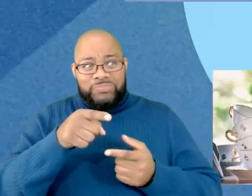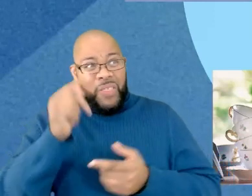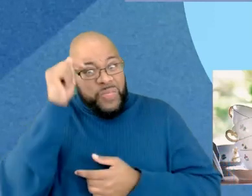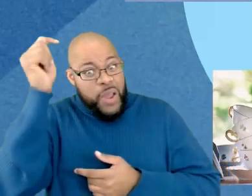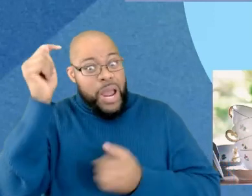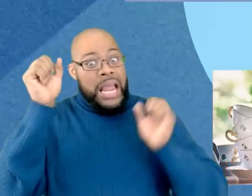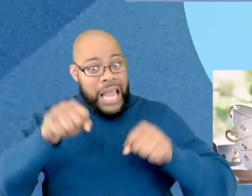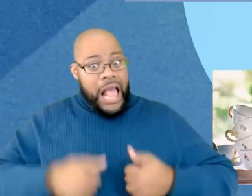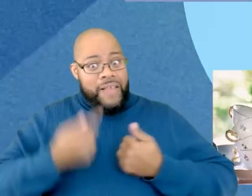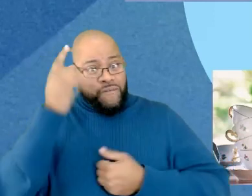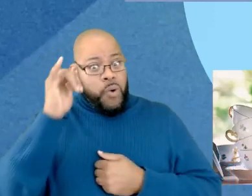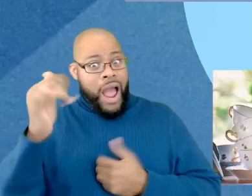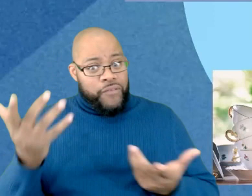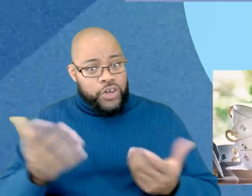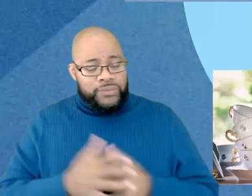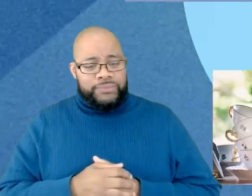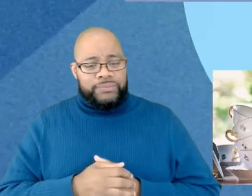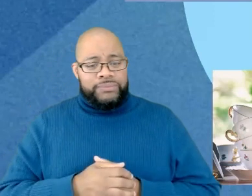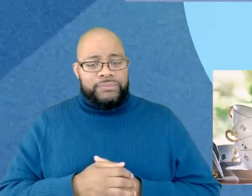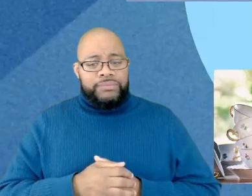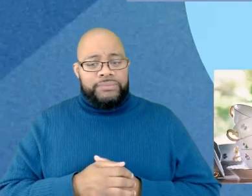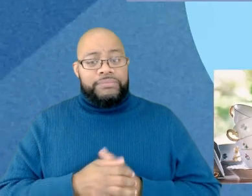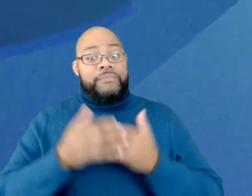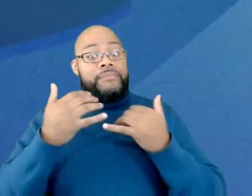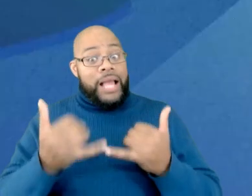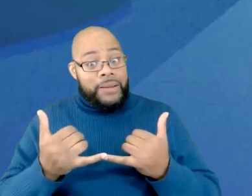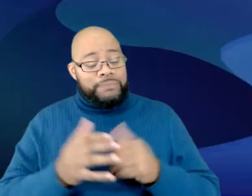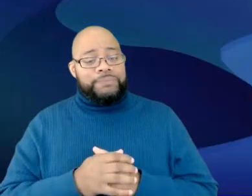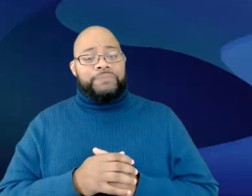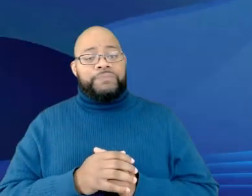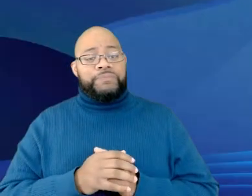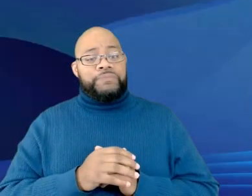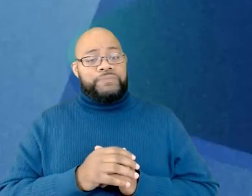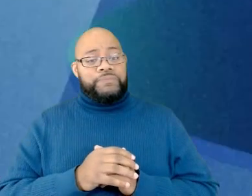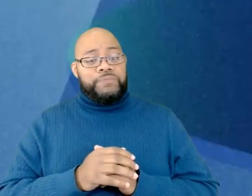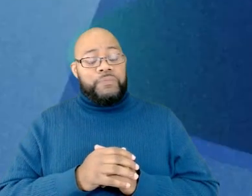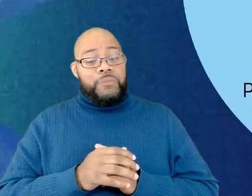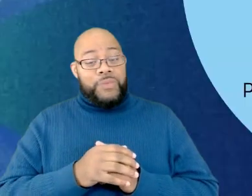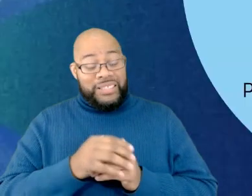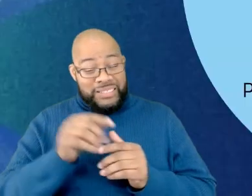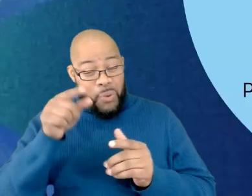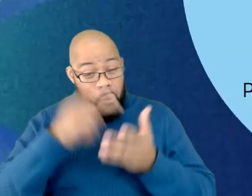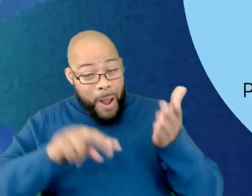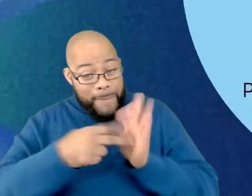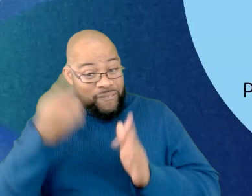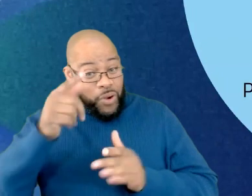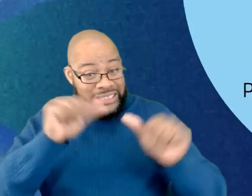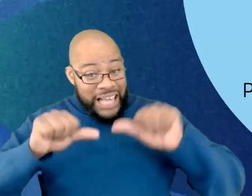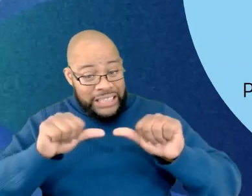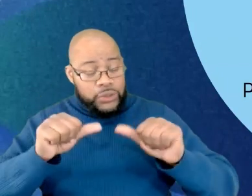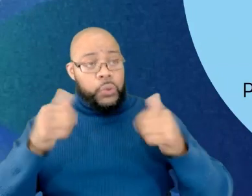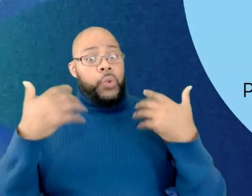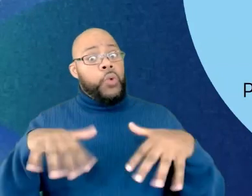can theoretically live forever. Now, the implications of this discovery